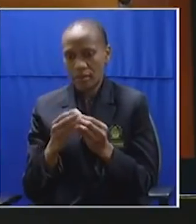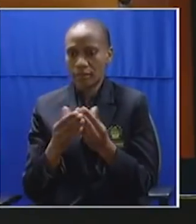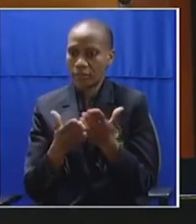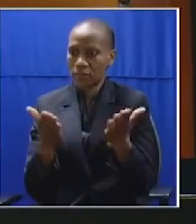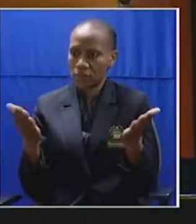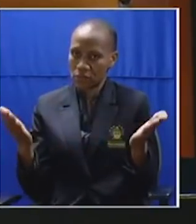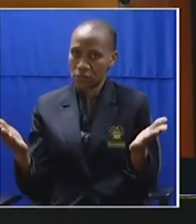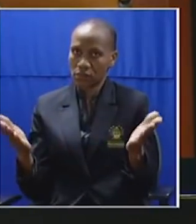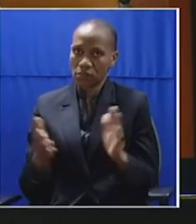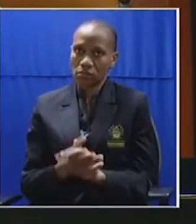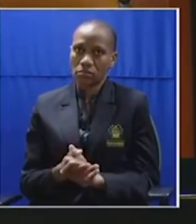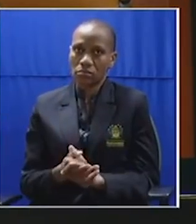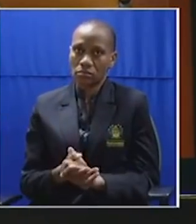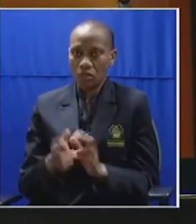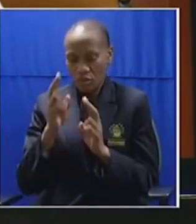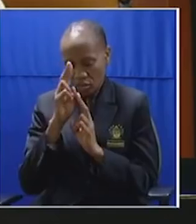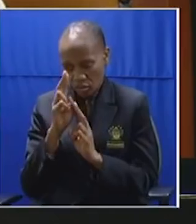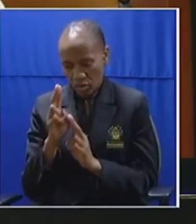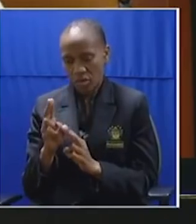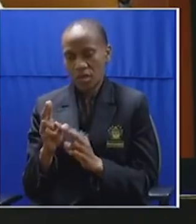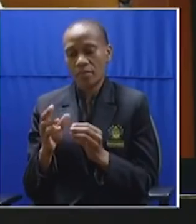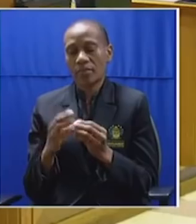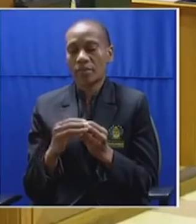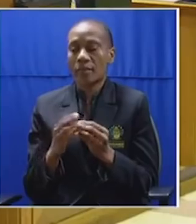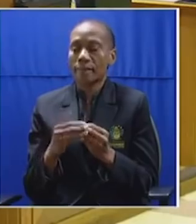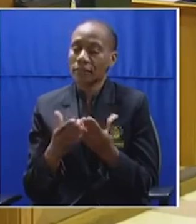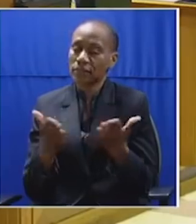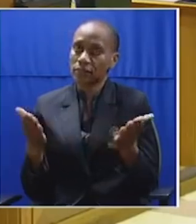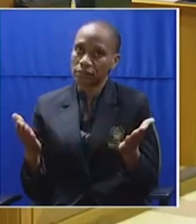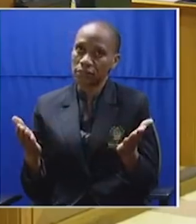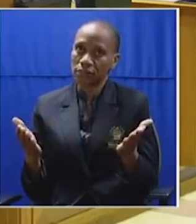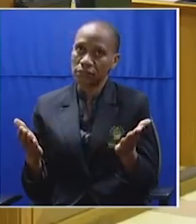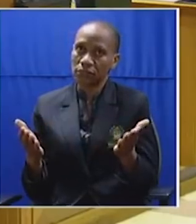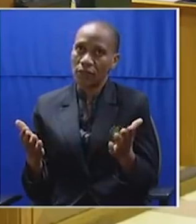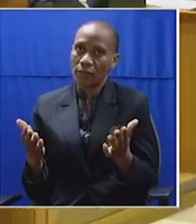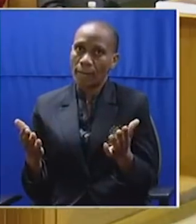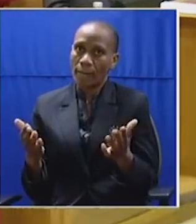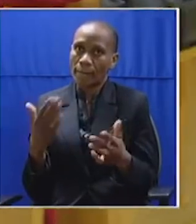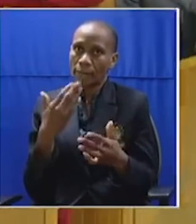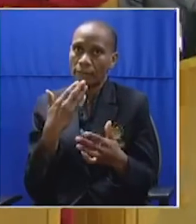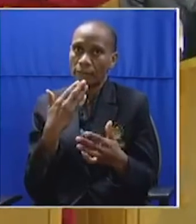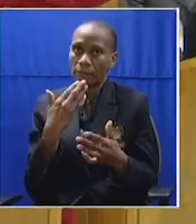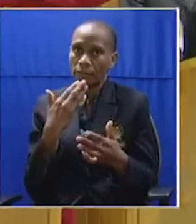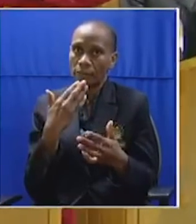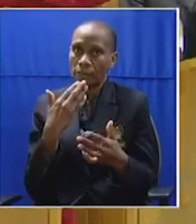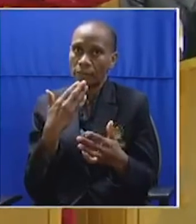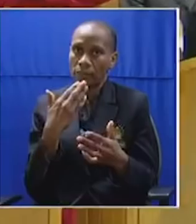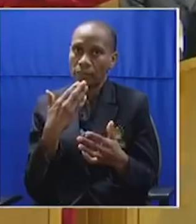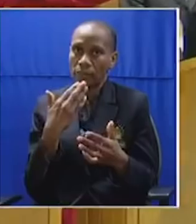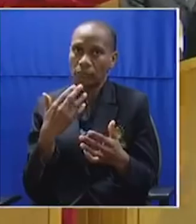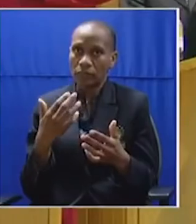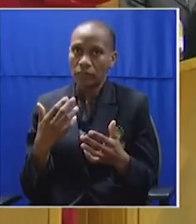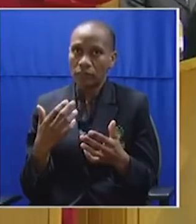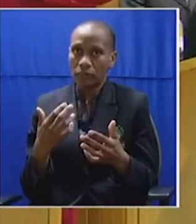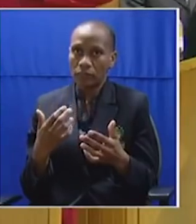honourable members, House Chairperson, Honourable Shibambo, I'll listen to you. House Chairperson, can you please ask your members? Order.